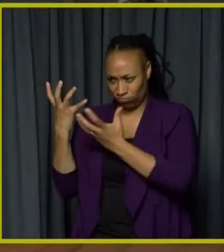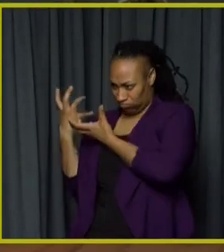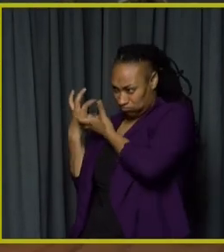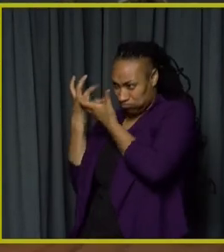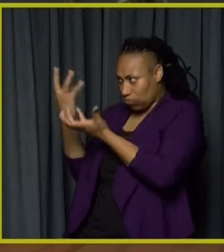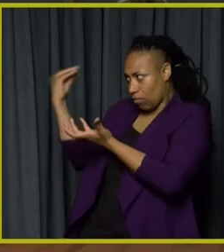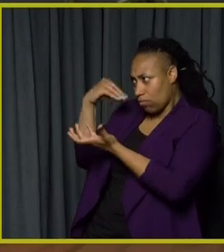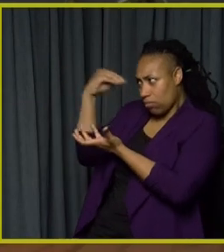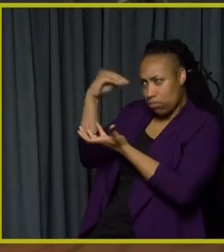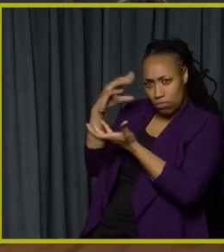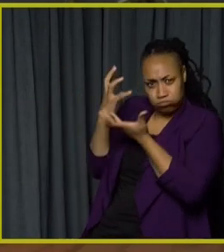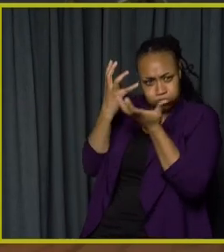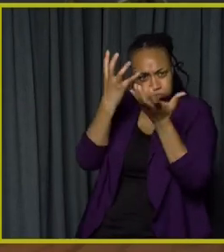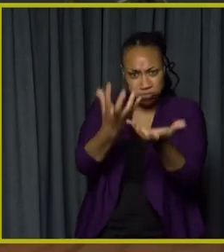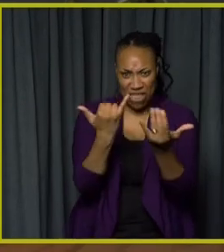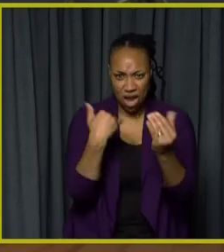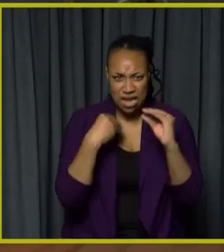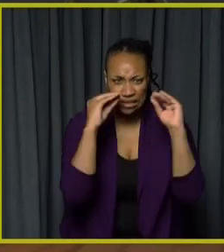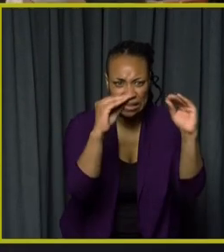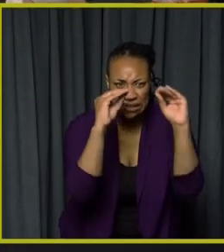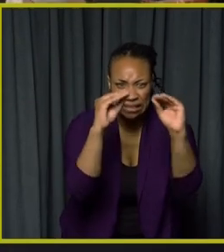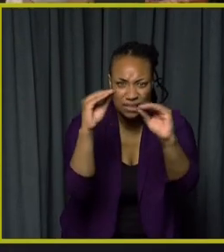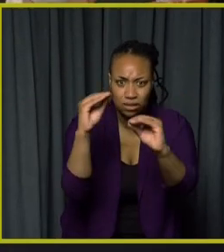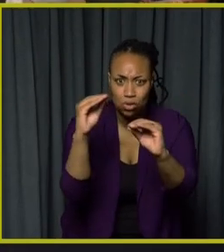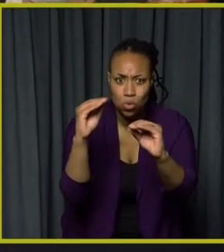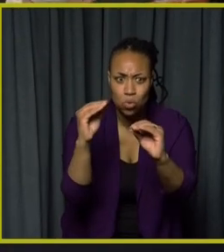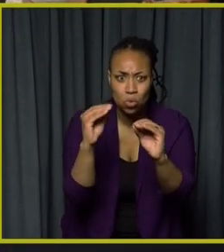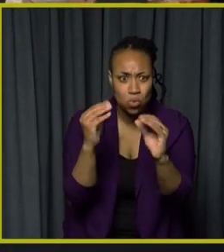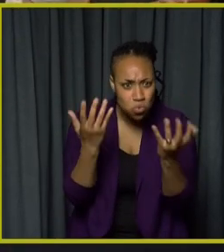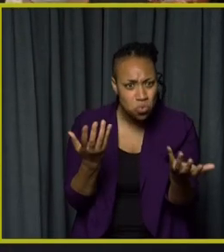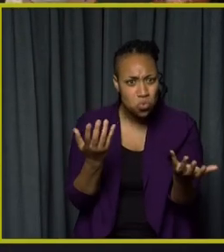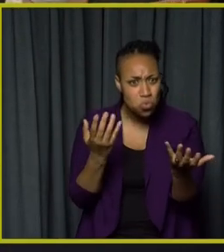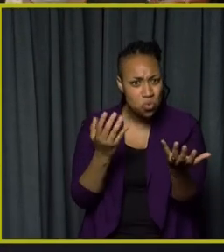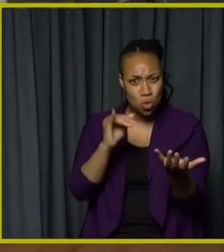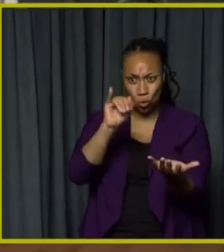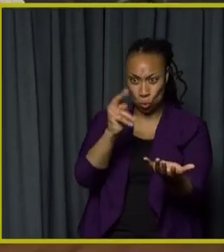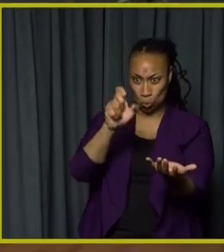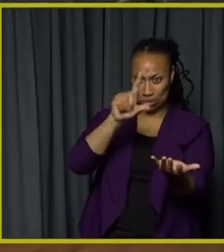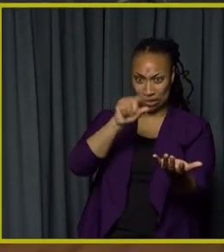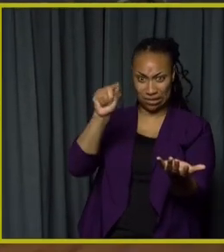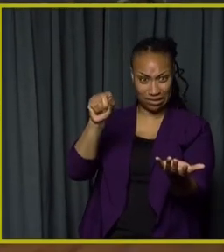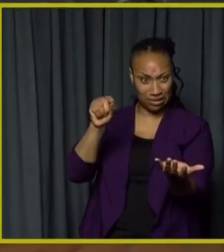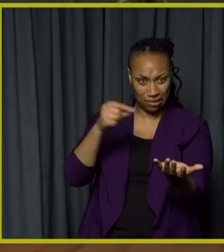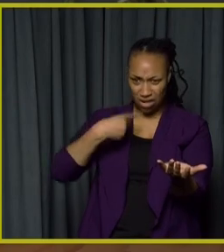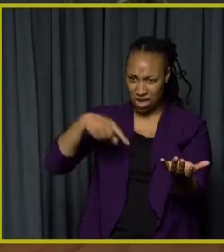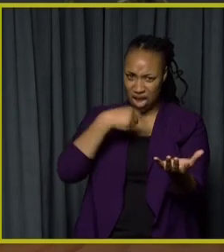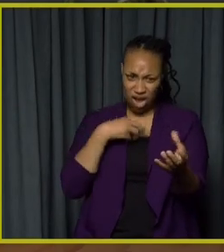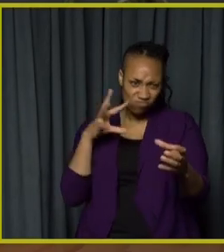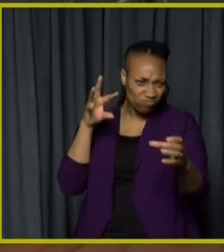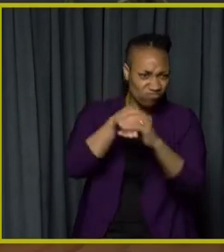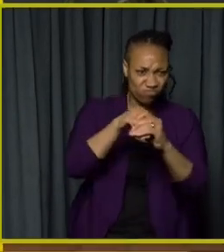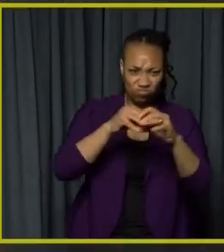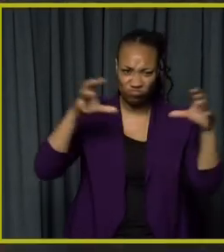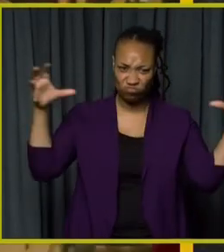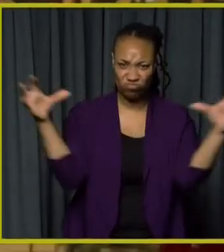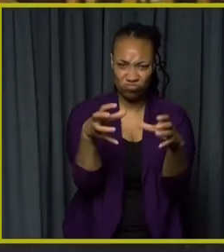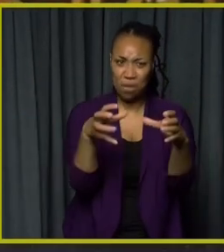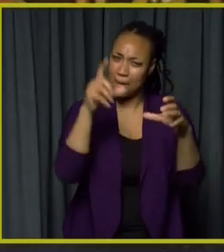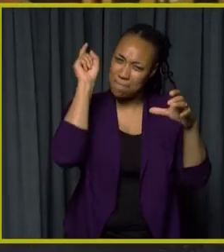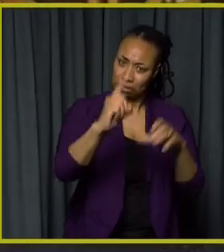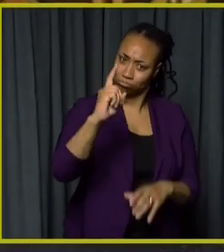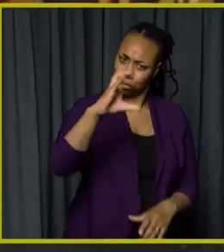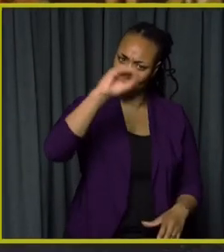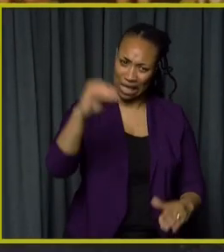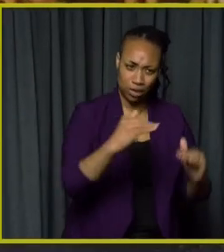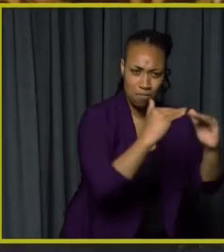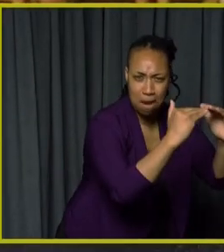in 69, we can finish in 2019. I'm with y'all all the way. Let's fight for justice. My